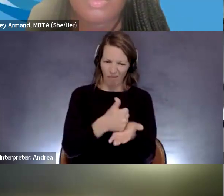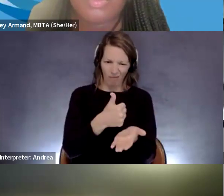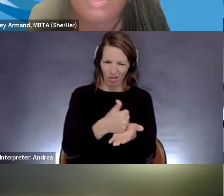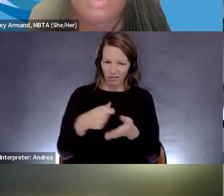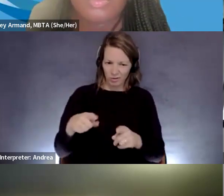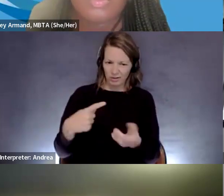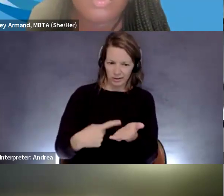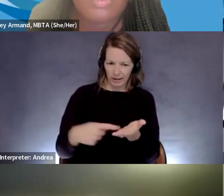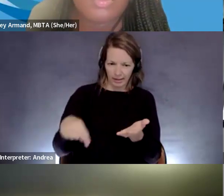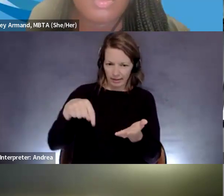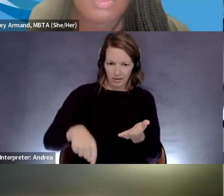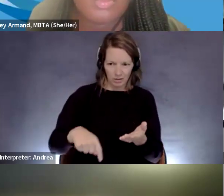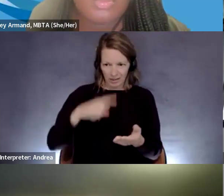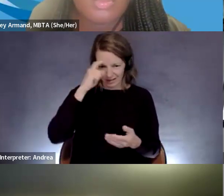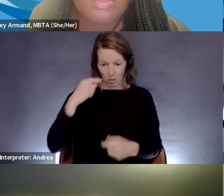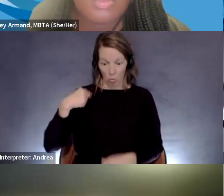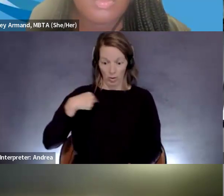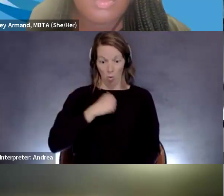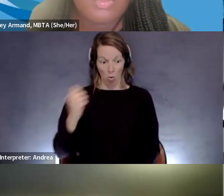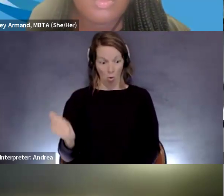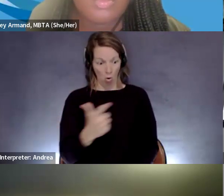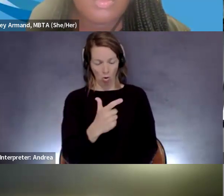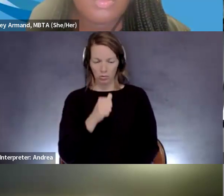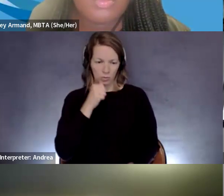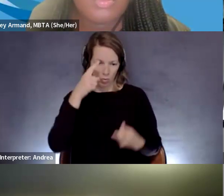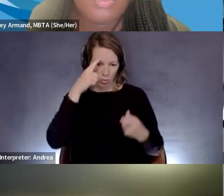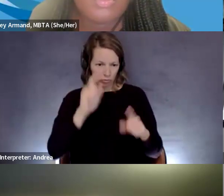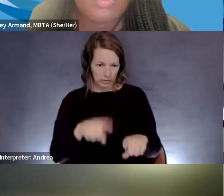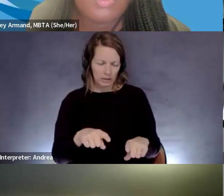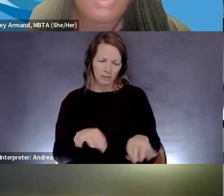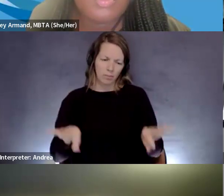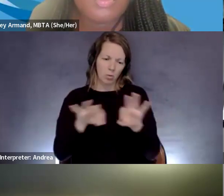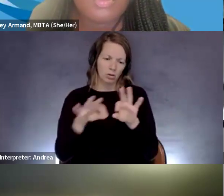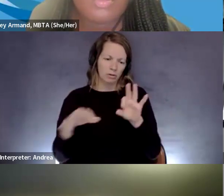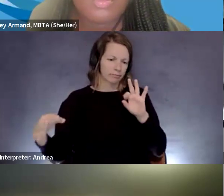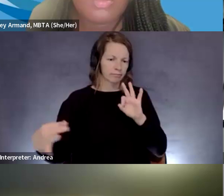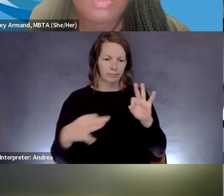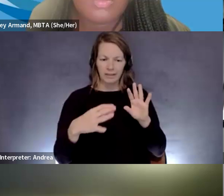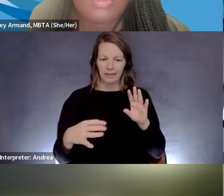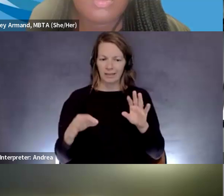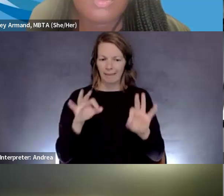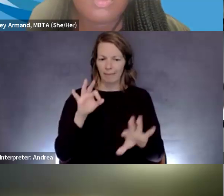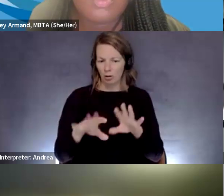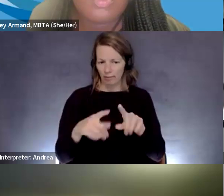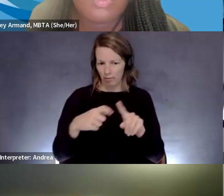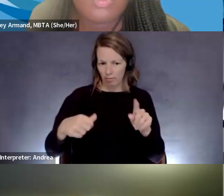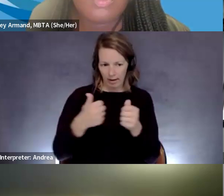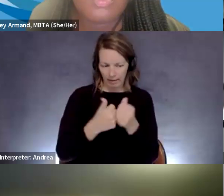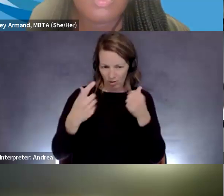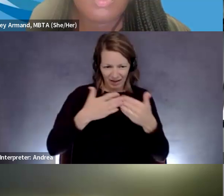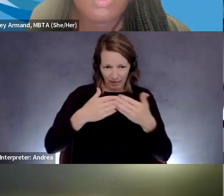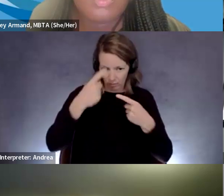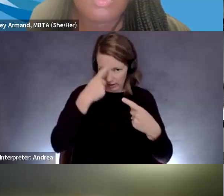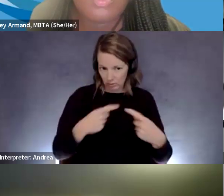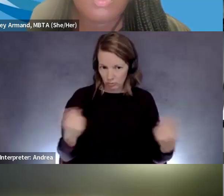discussion like this because we don't all agree, and it's important to get input from everyone despite disagreement.